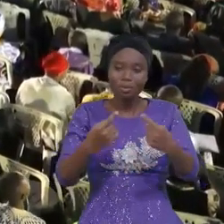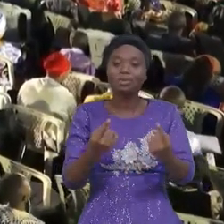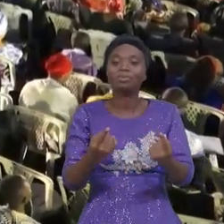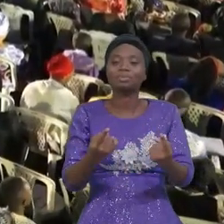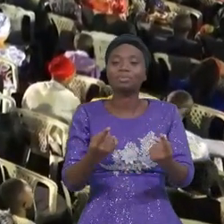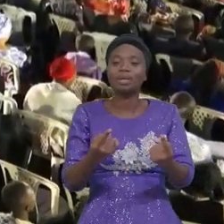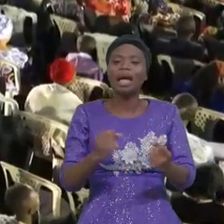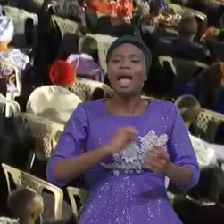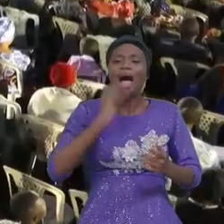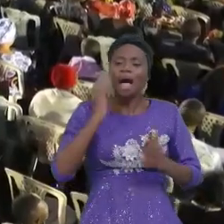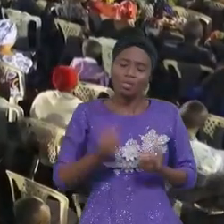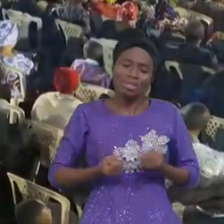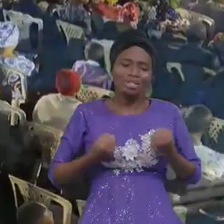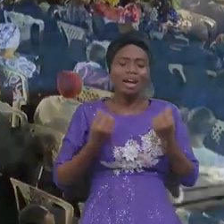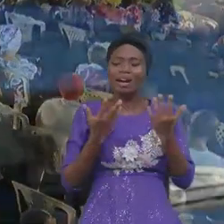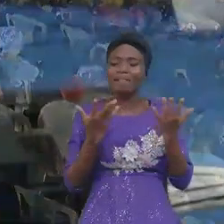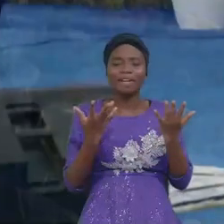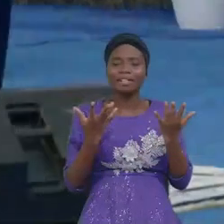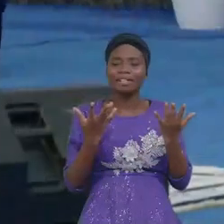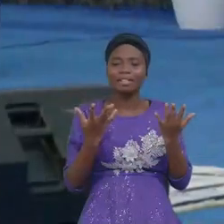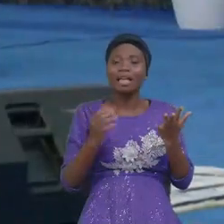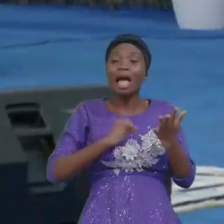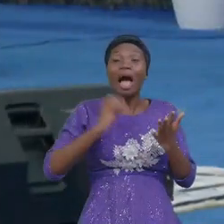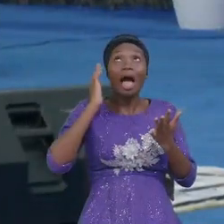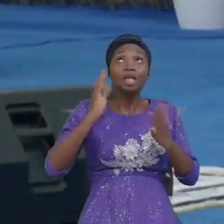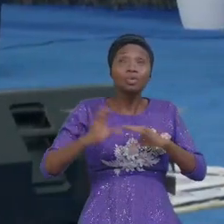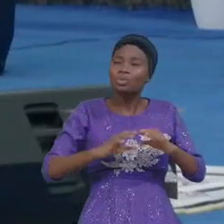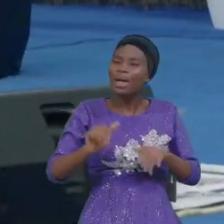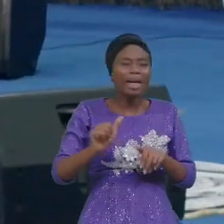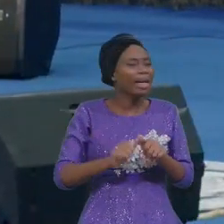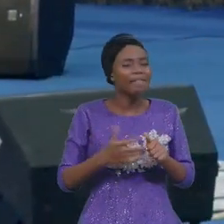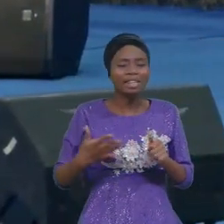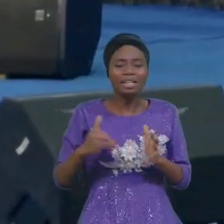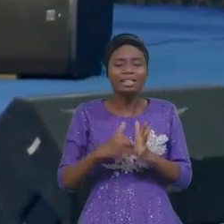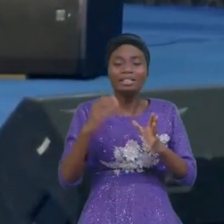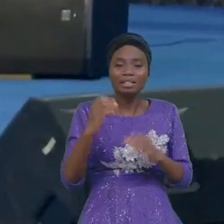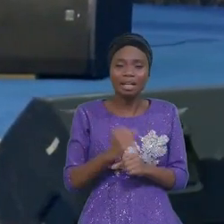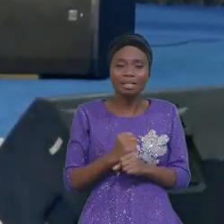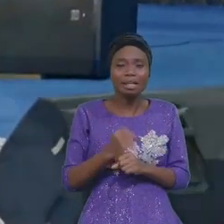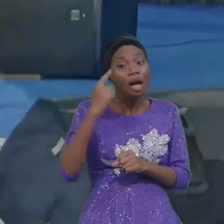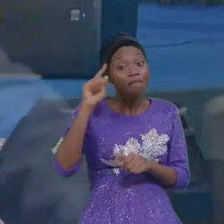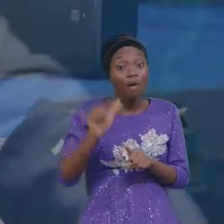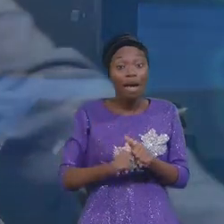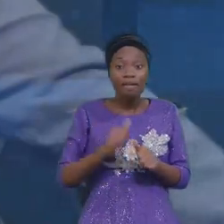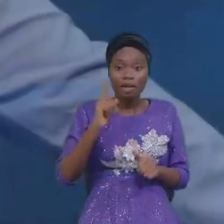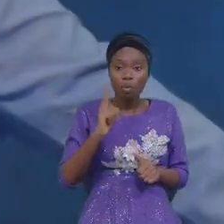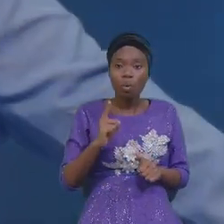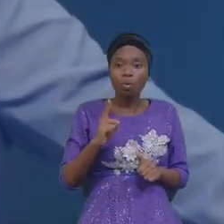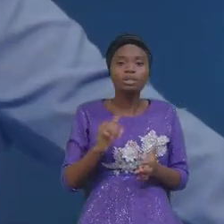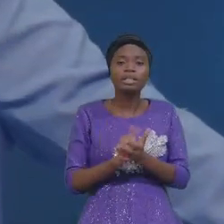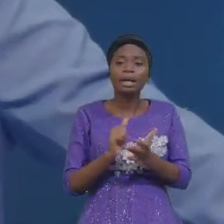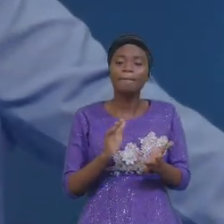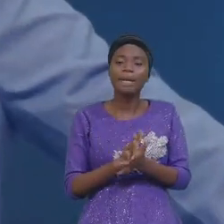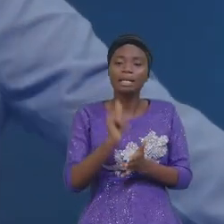will sacrifice. I will do everything it takes for everyone who believes to